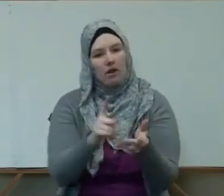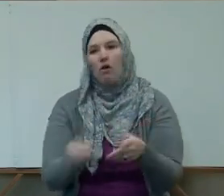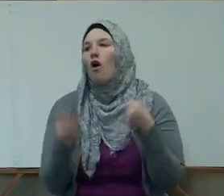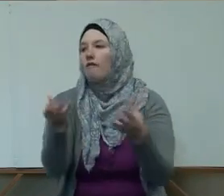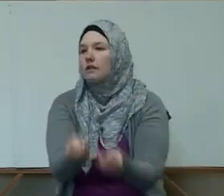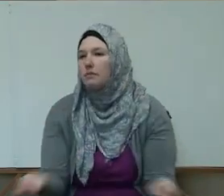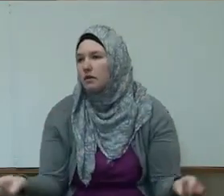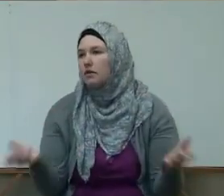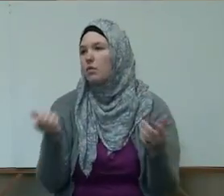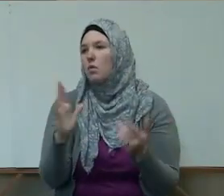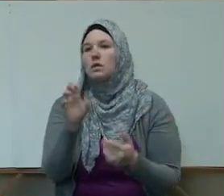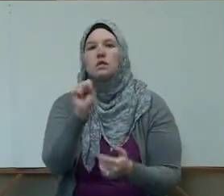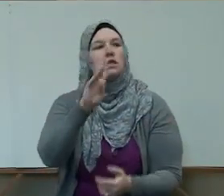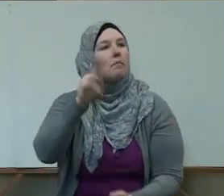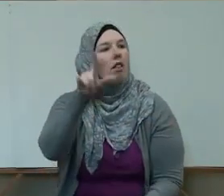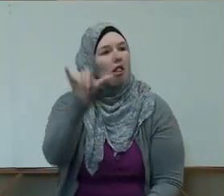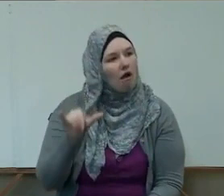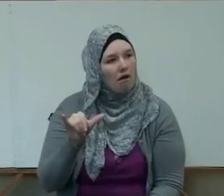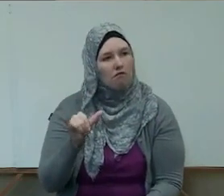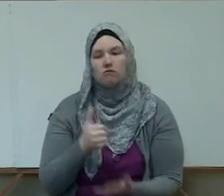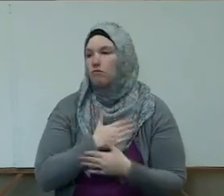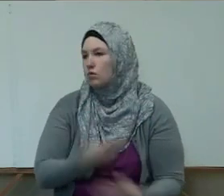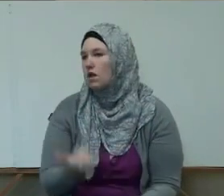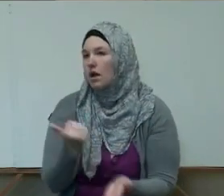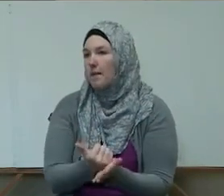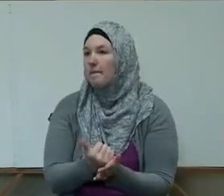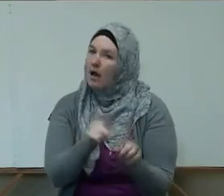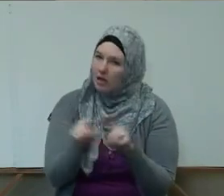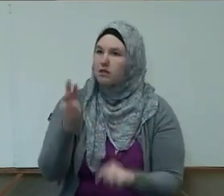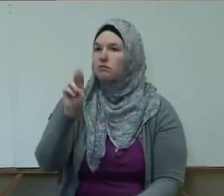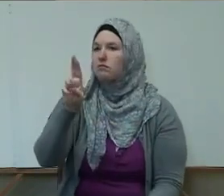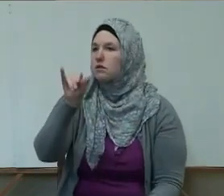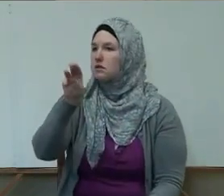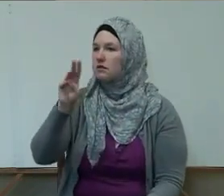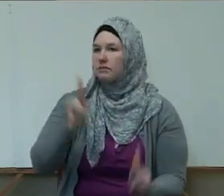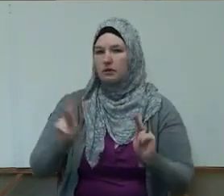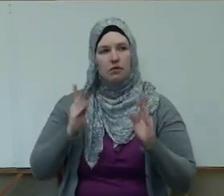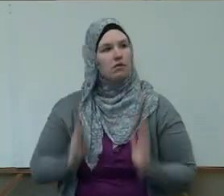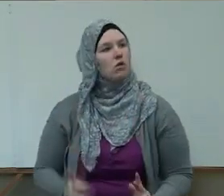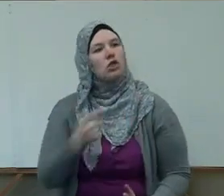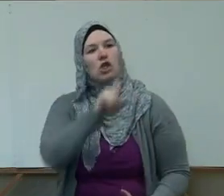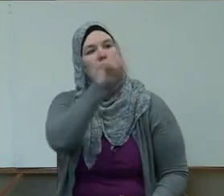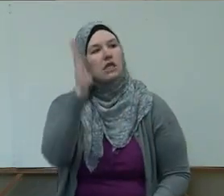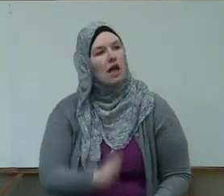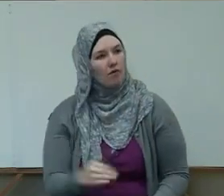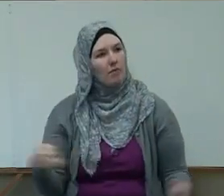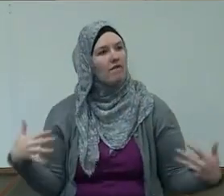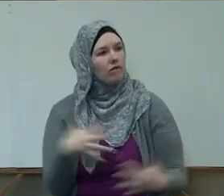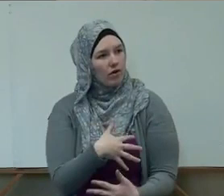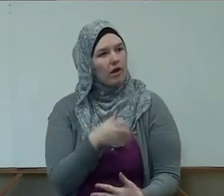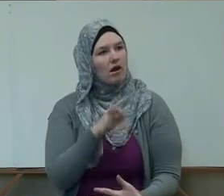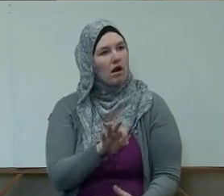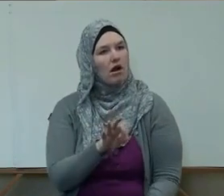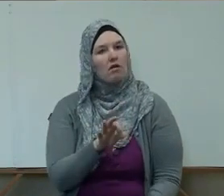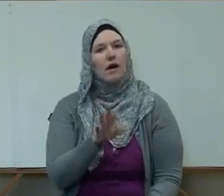should. So as Muslims, as people of conscience, we should never be intimidated by